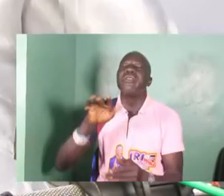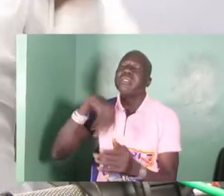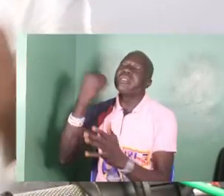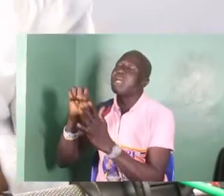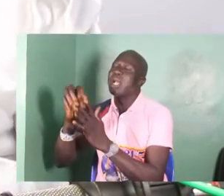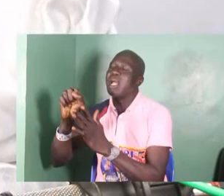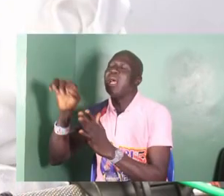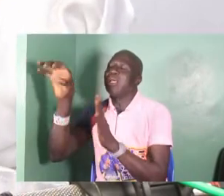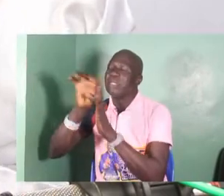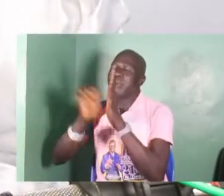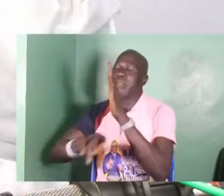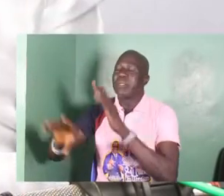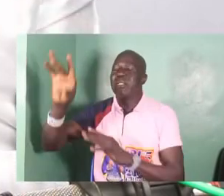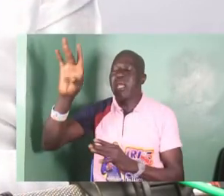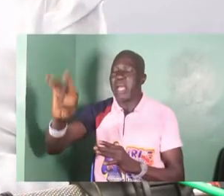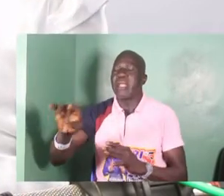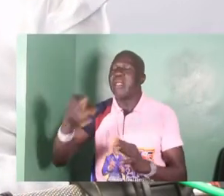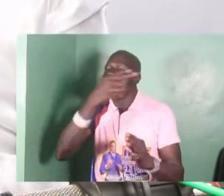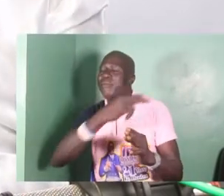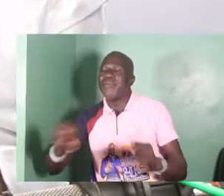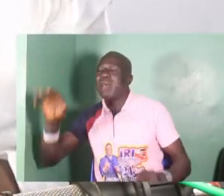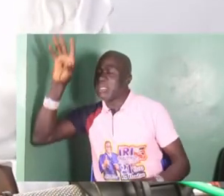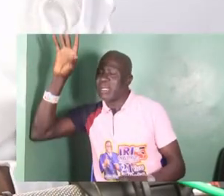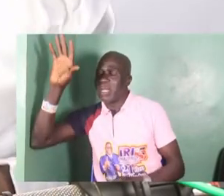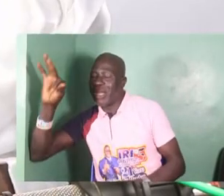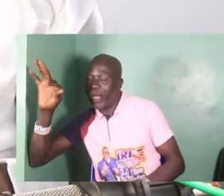says, chapter 8, verse 19.